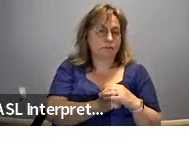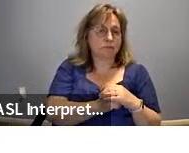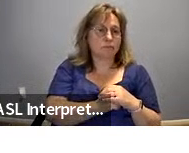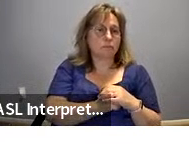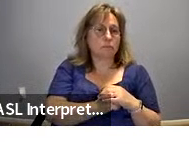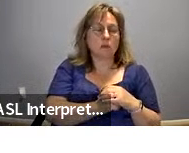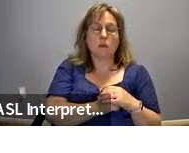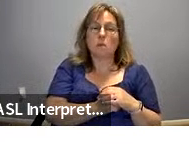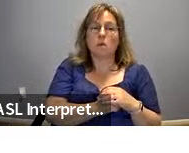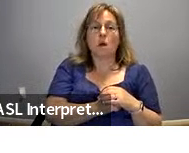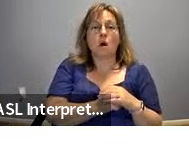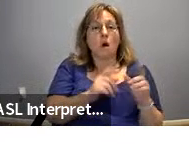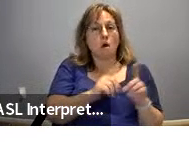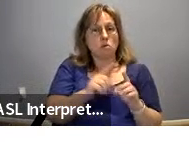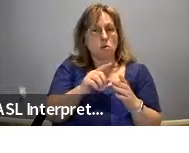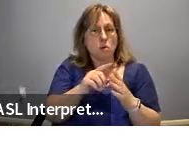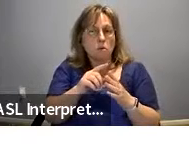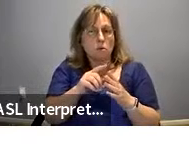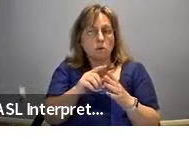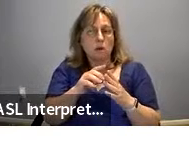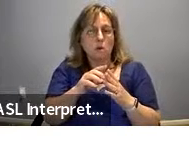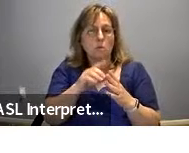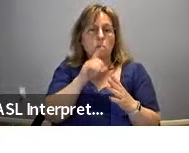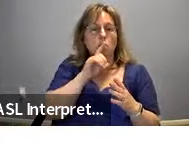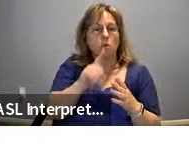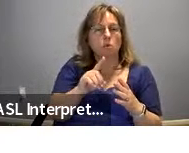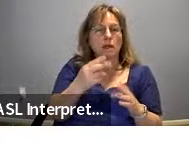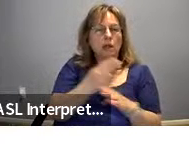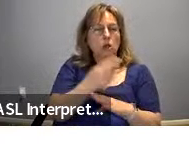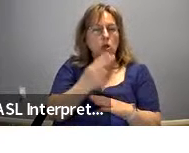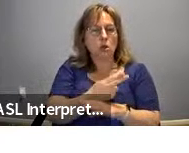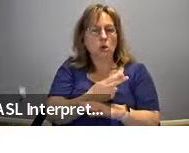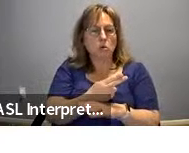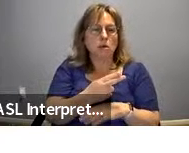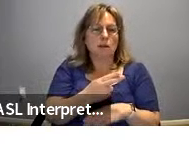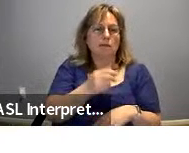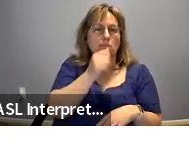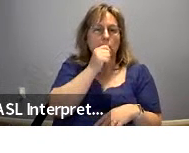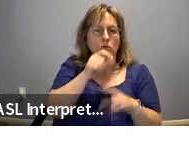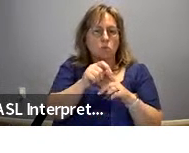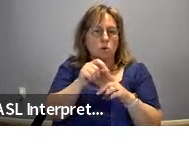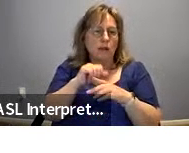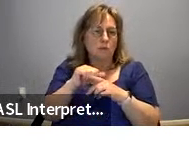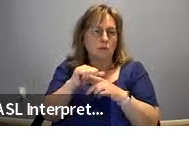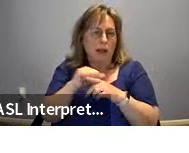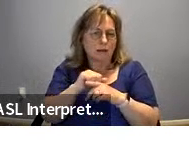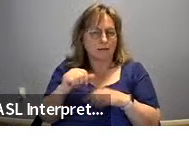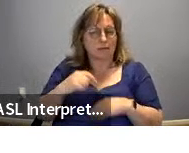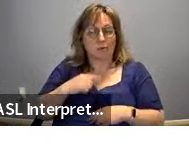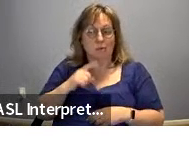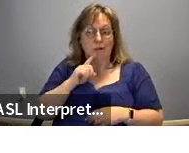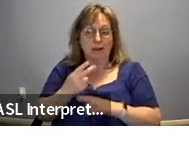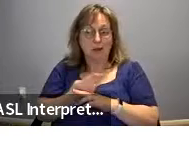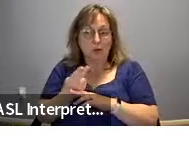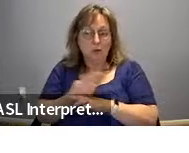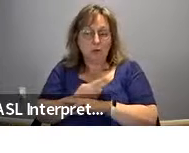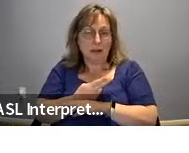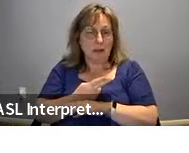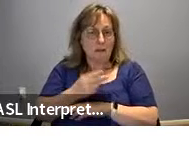And that we're also using appropriate password practices, using passwords that are unique as well as